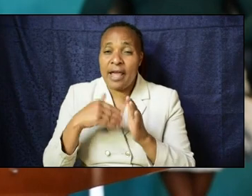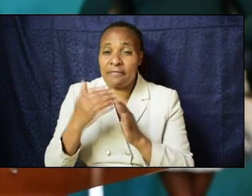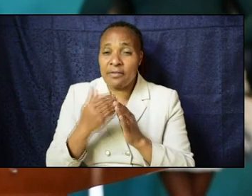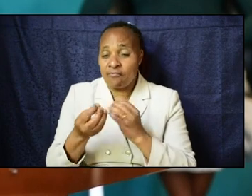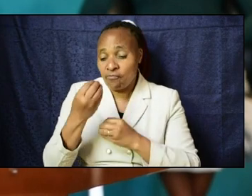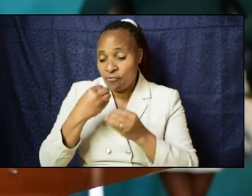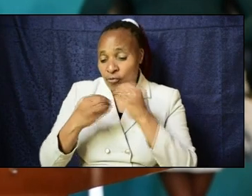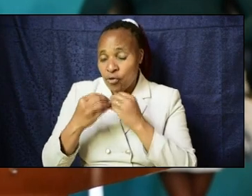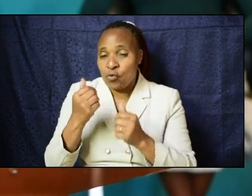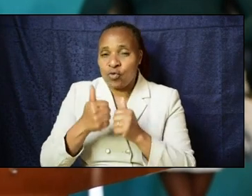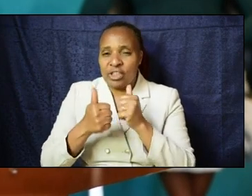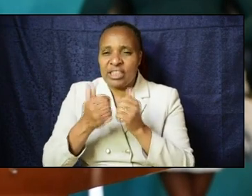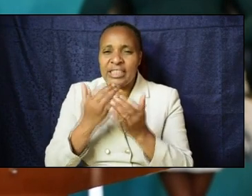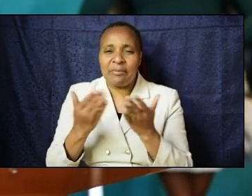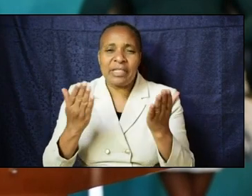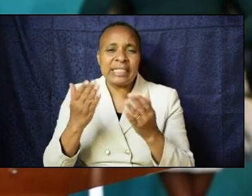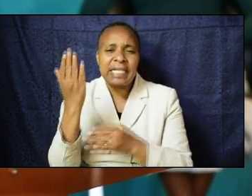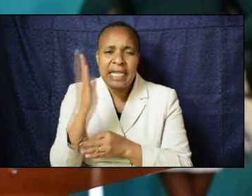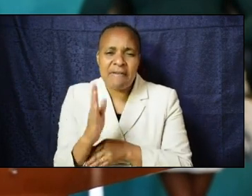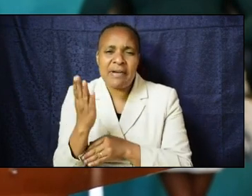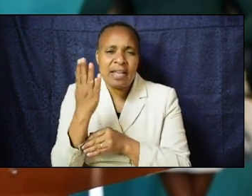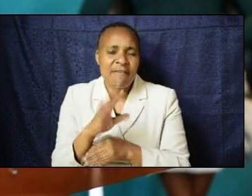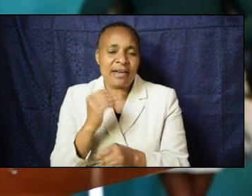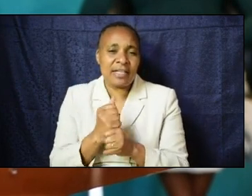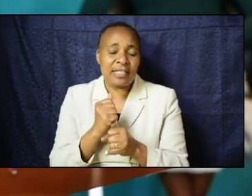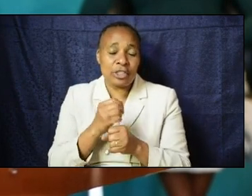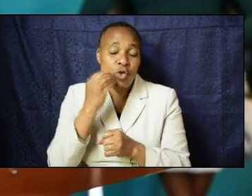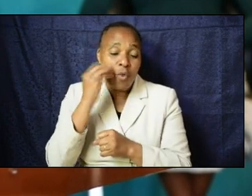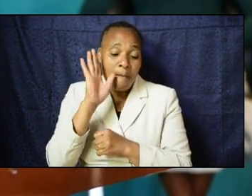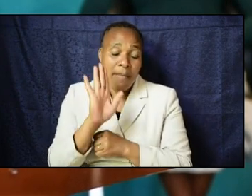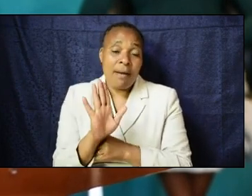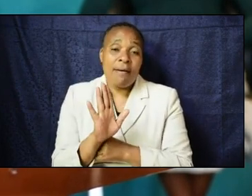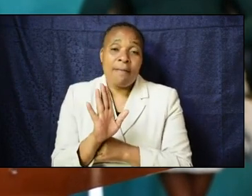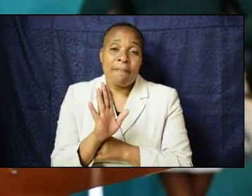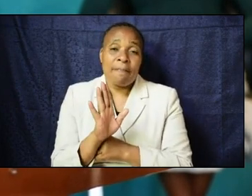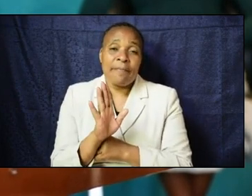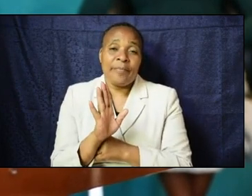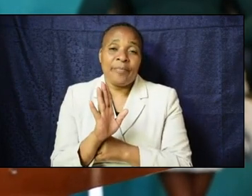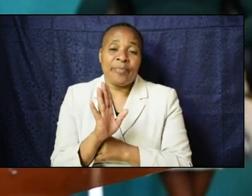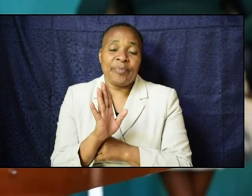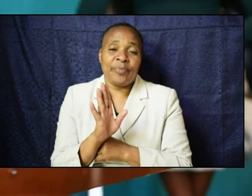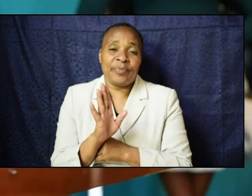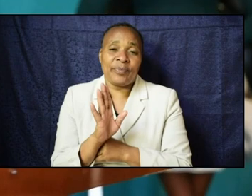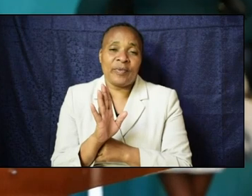was something they never did in their household.